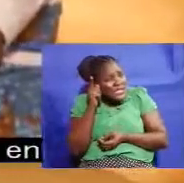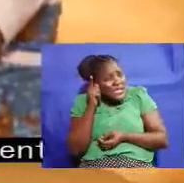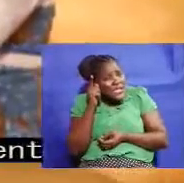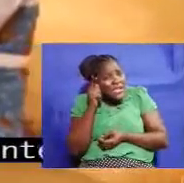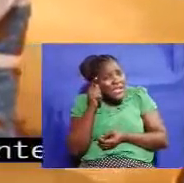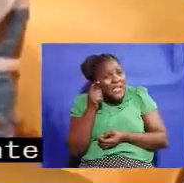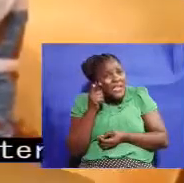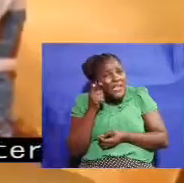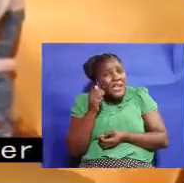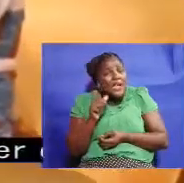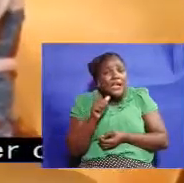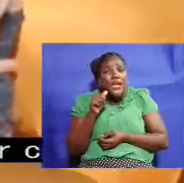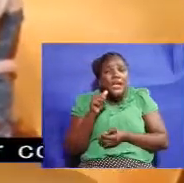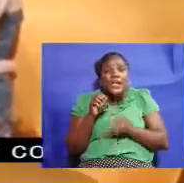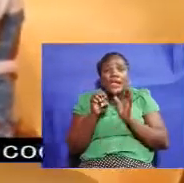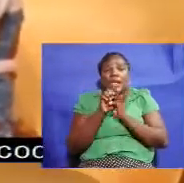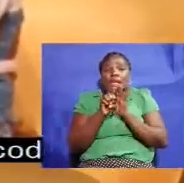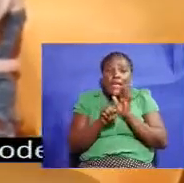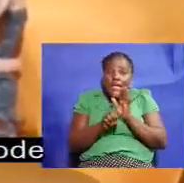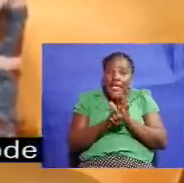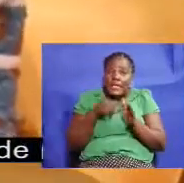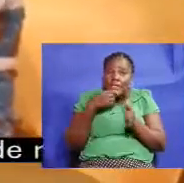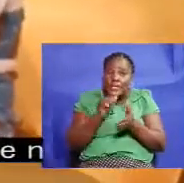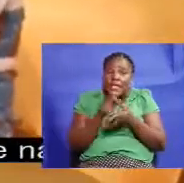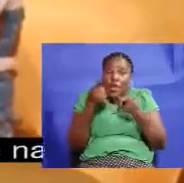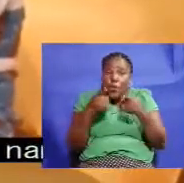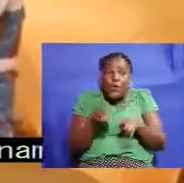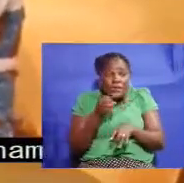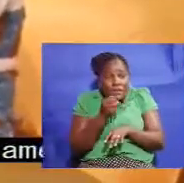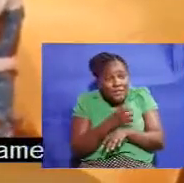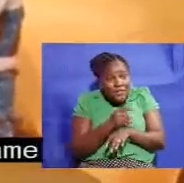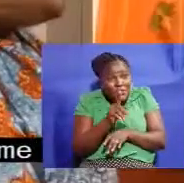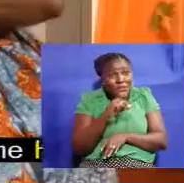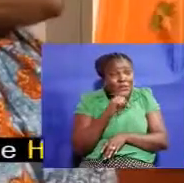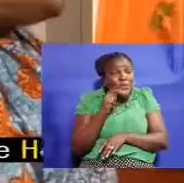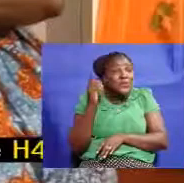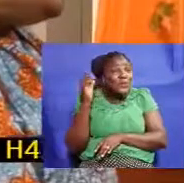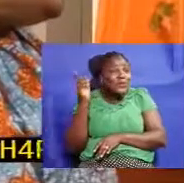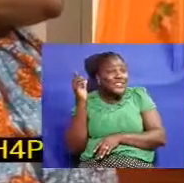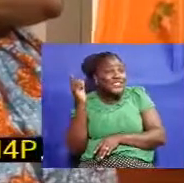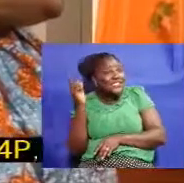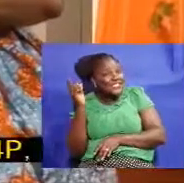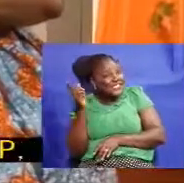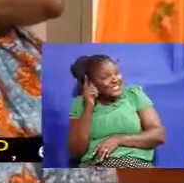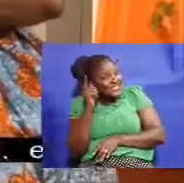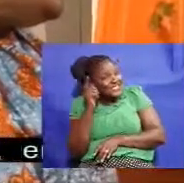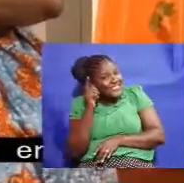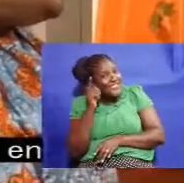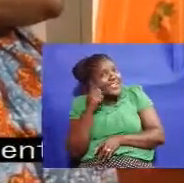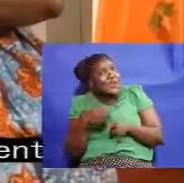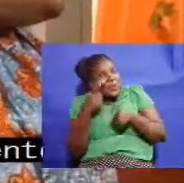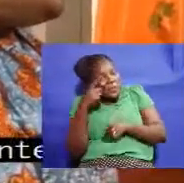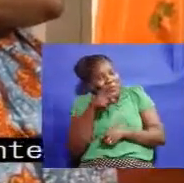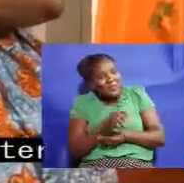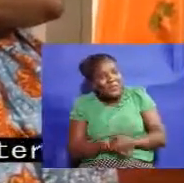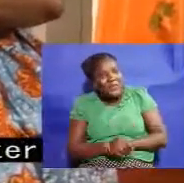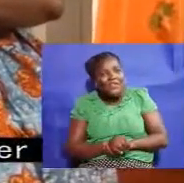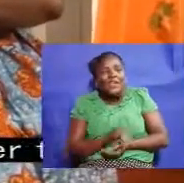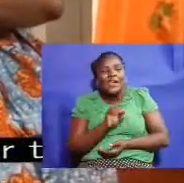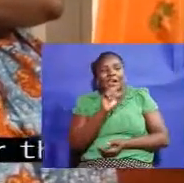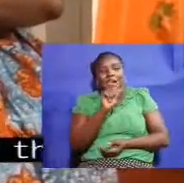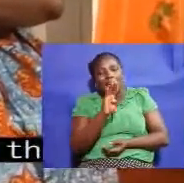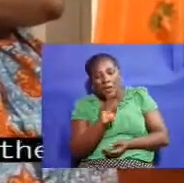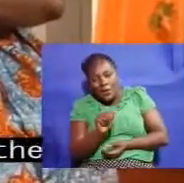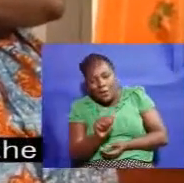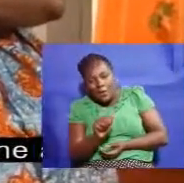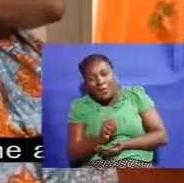Hey, Abba Morrison. Look, I understand your worries, but you know